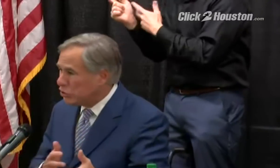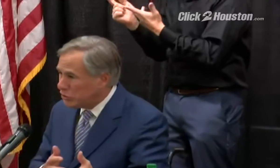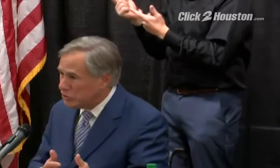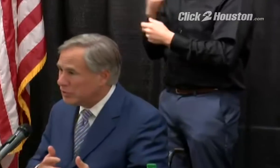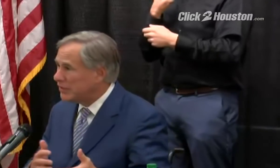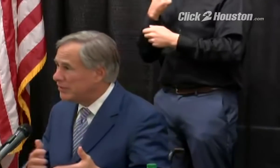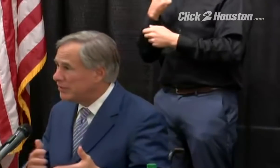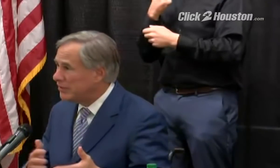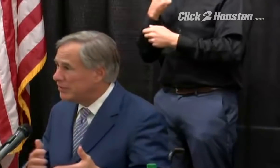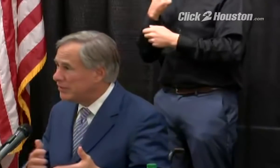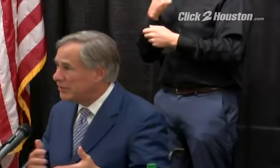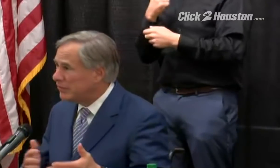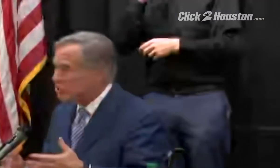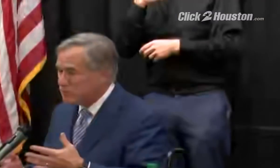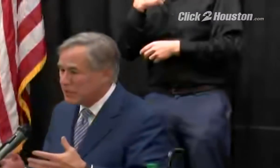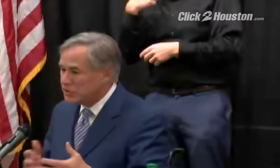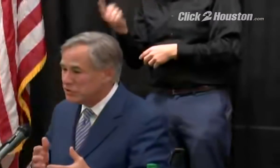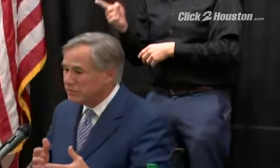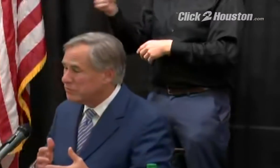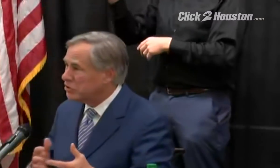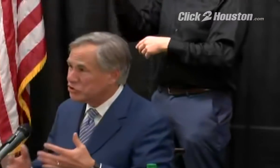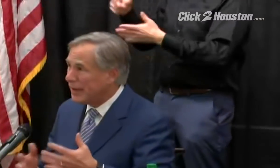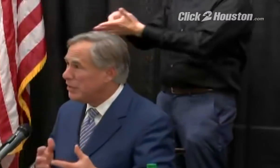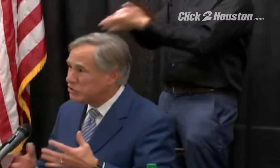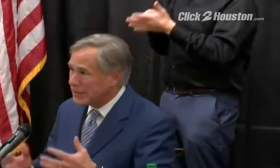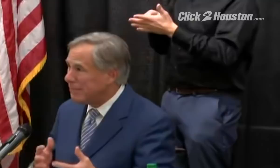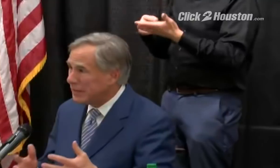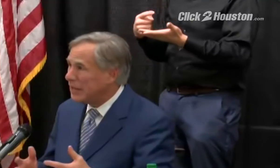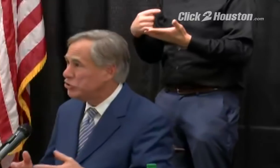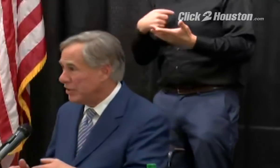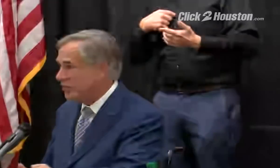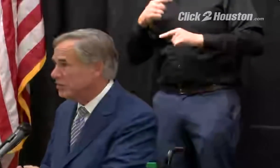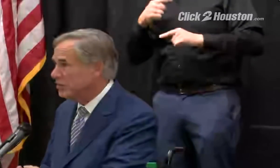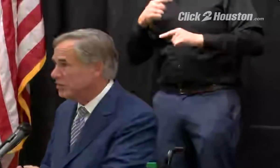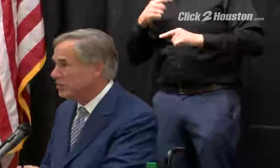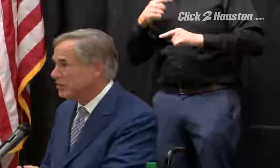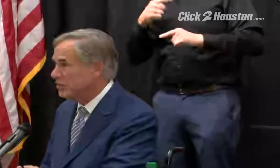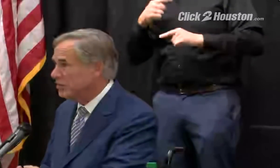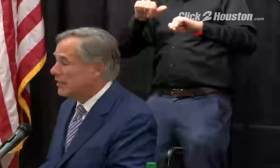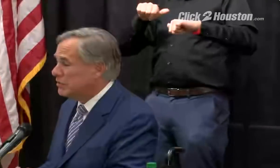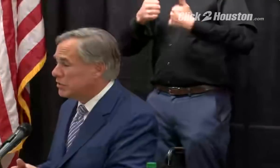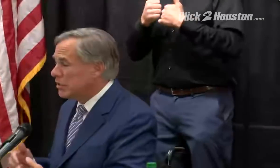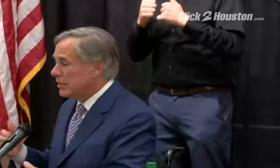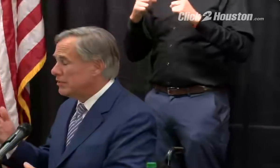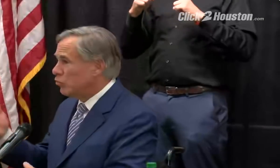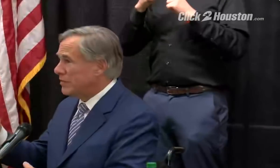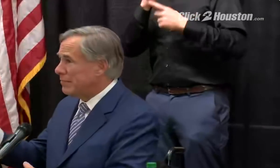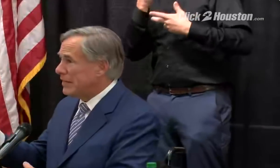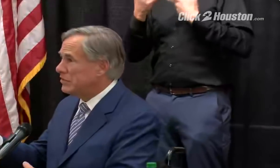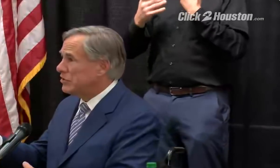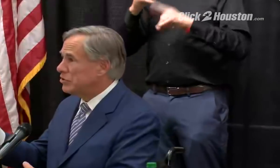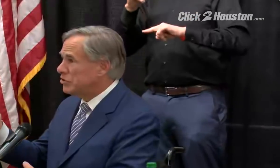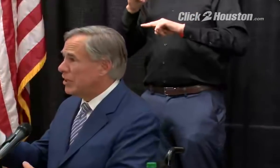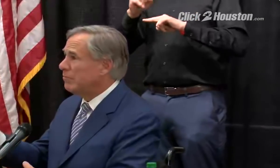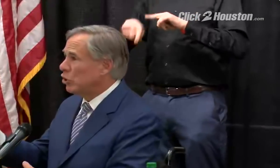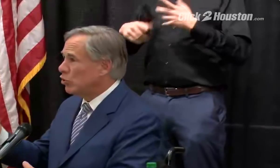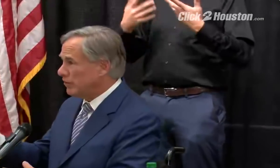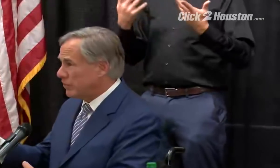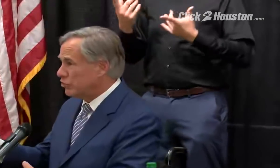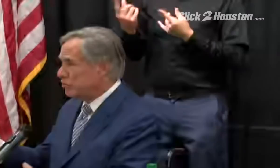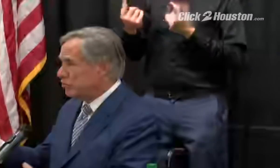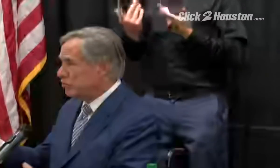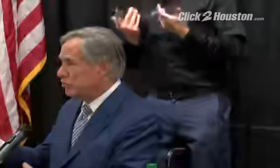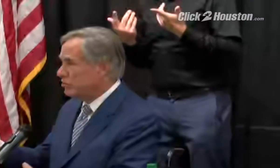he couldn't, or didn't feel like he could, just because of the challenge and complication of it. And what that means is some